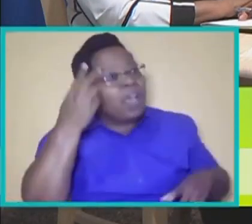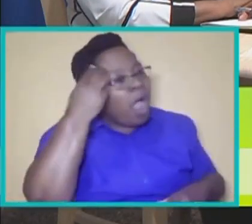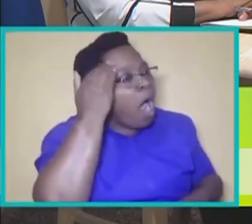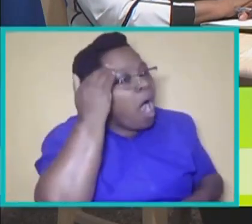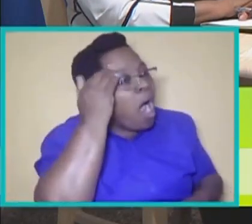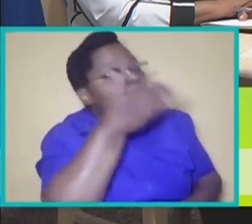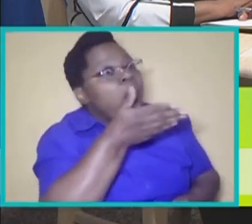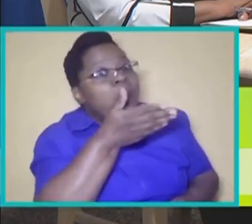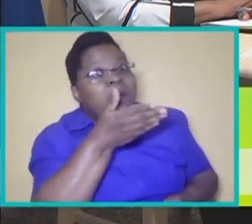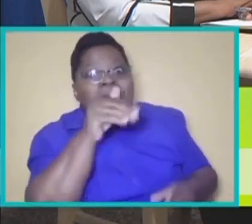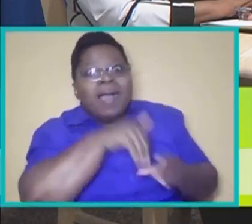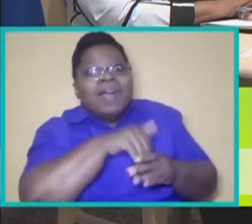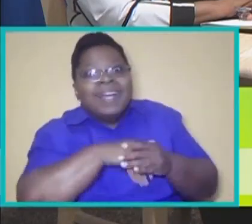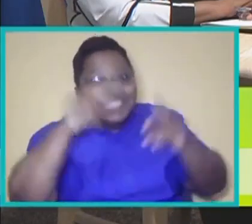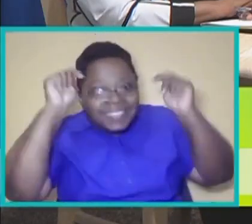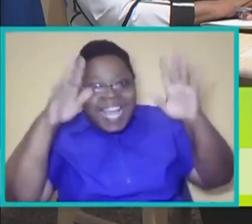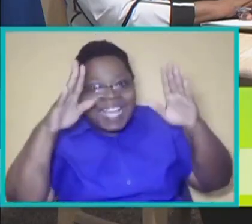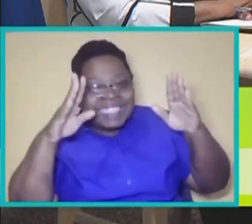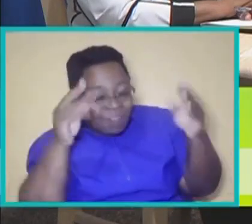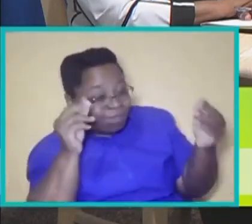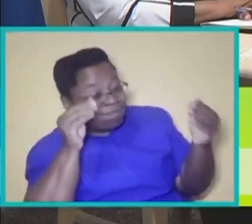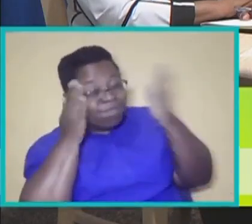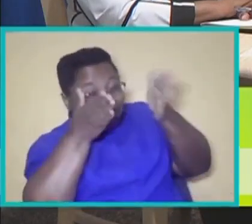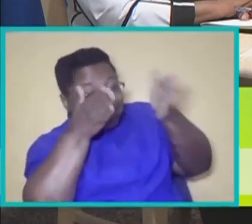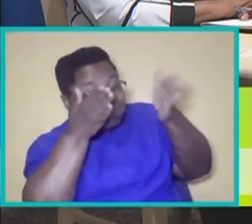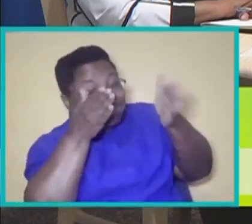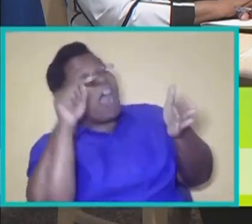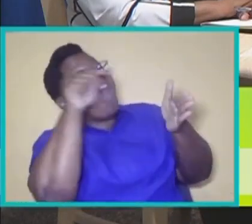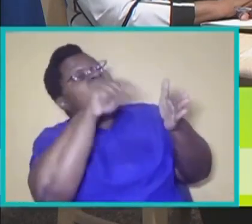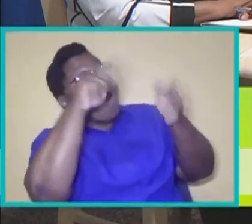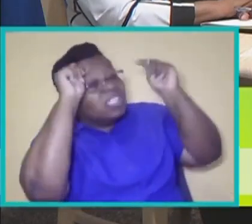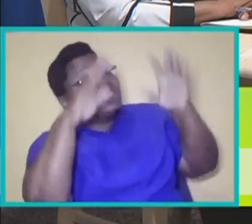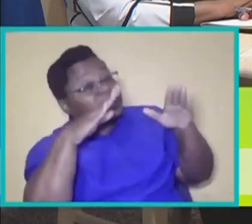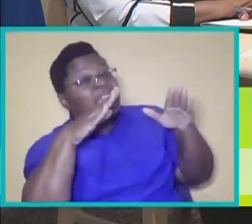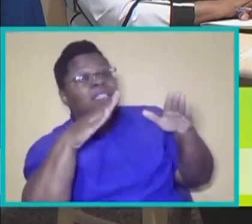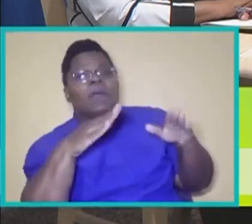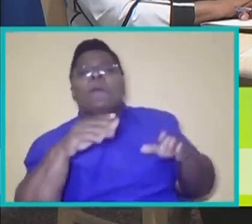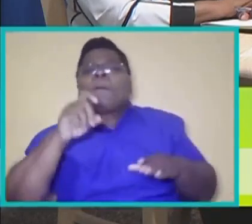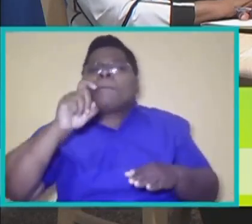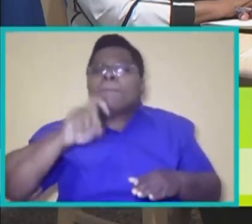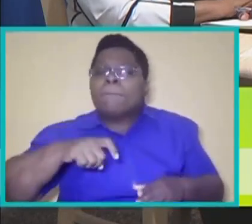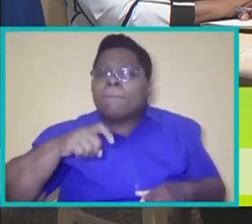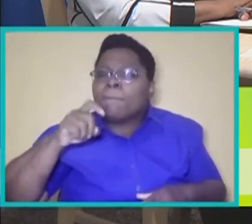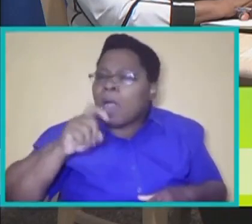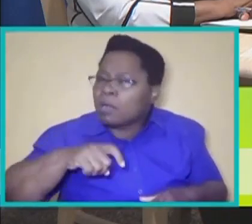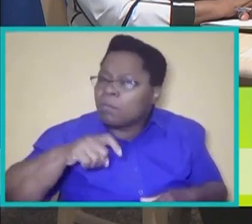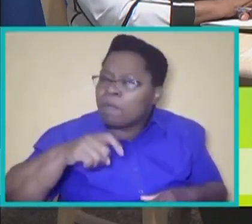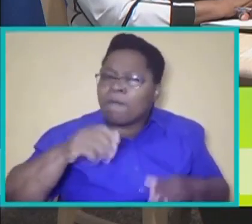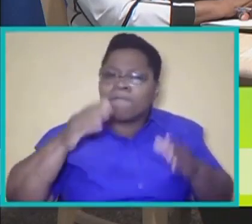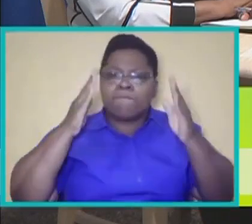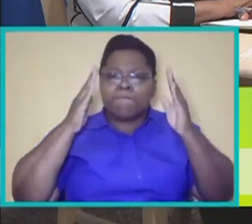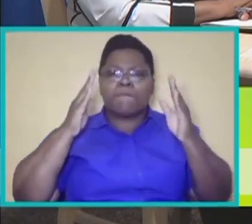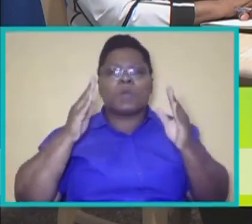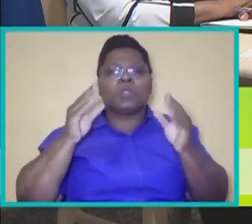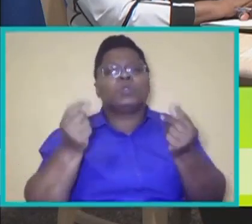do more than lip service to the teaching of life skills, is that we have to find a way that